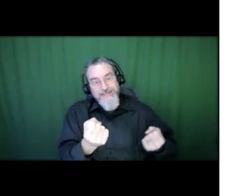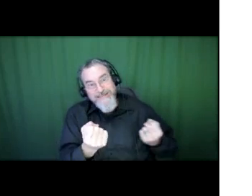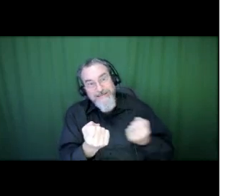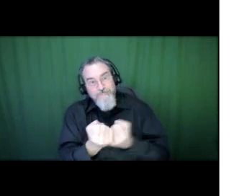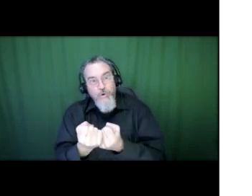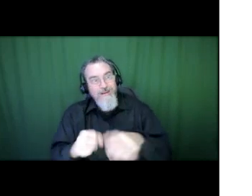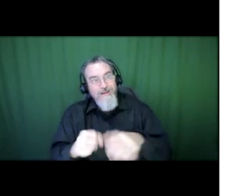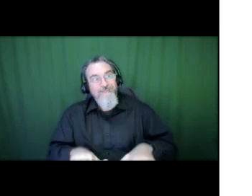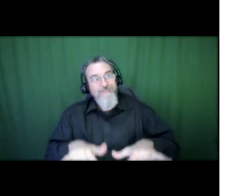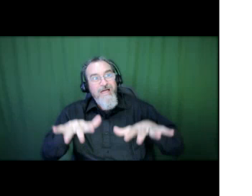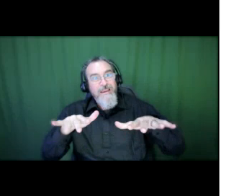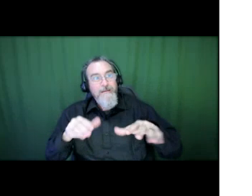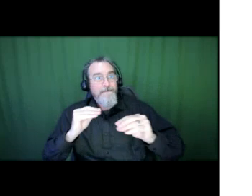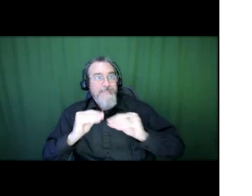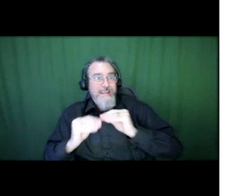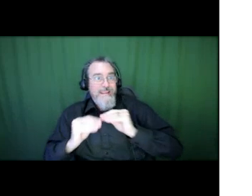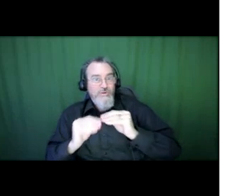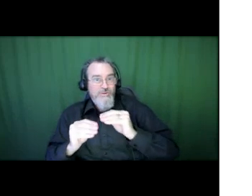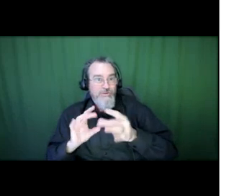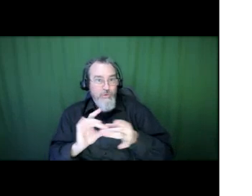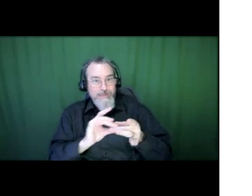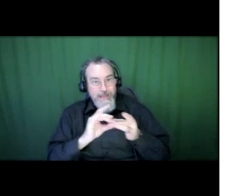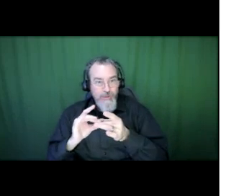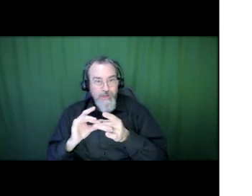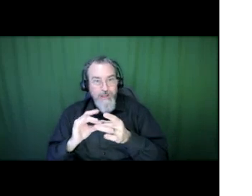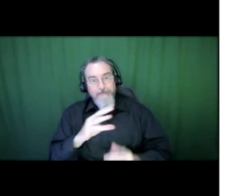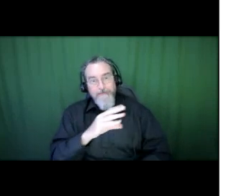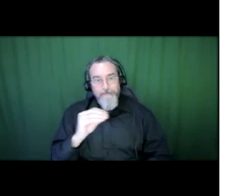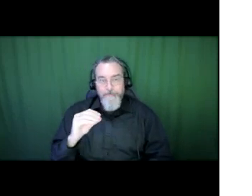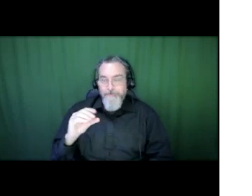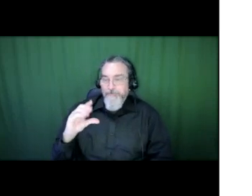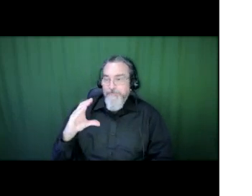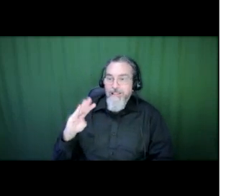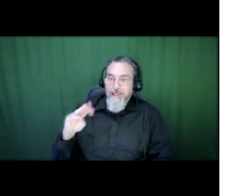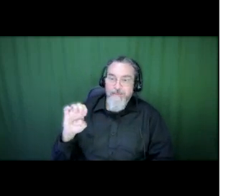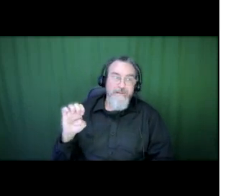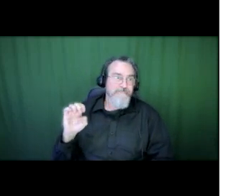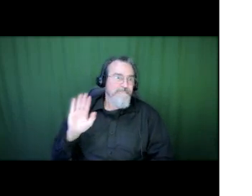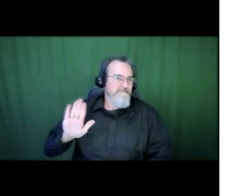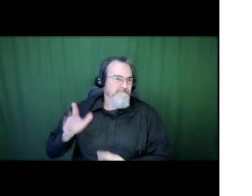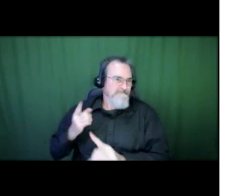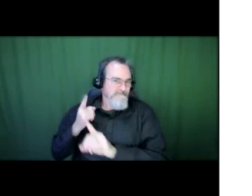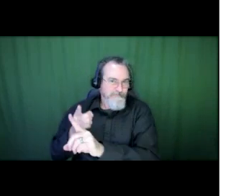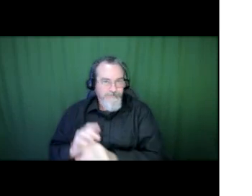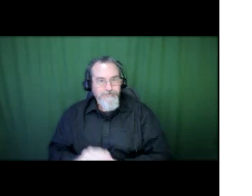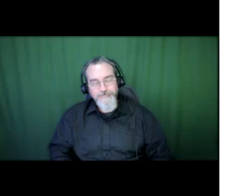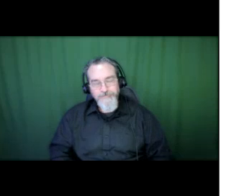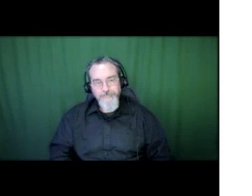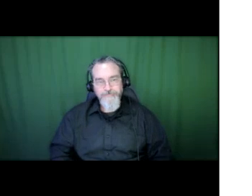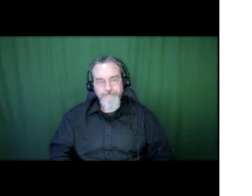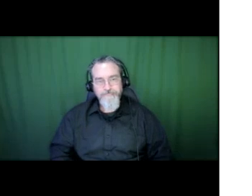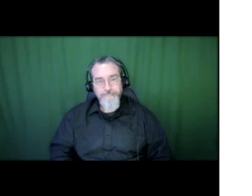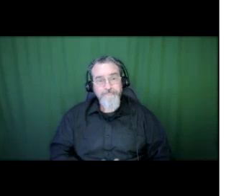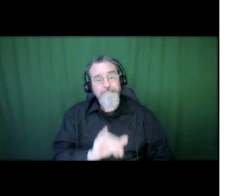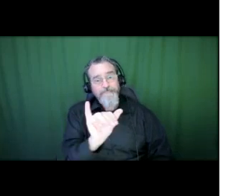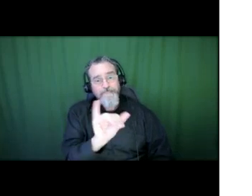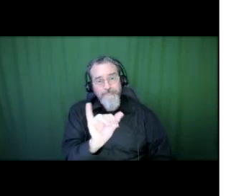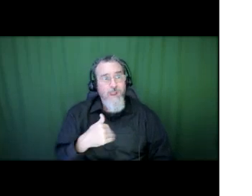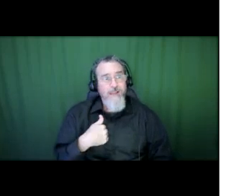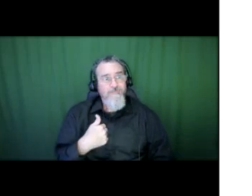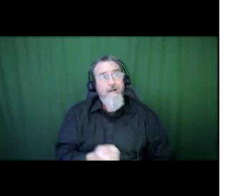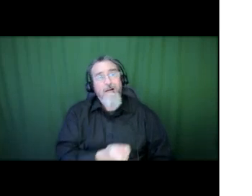doing, plus the climate desire and the nature-based solutions desire. There are additional integrated educational opportunities